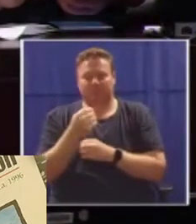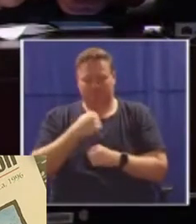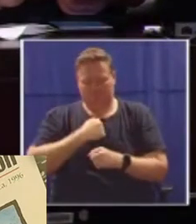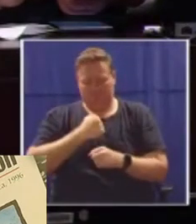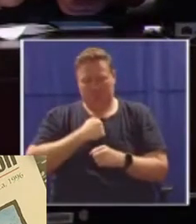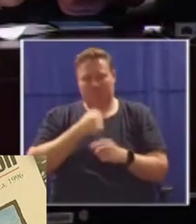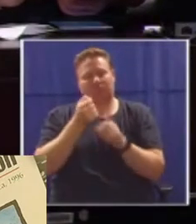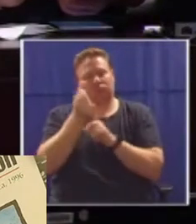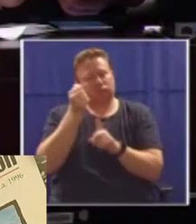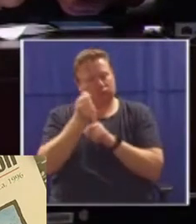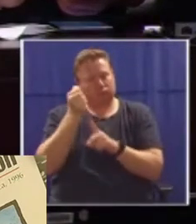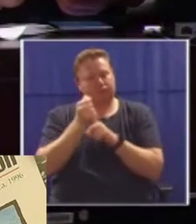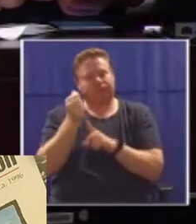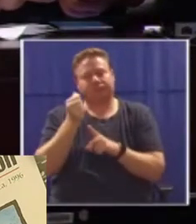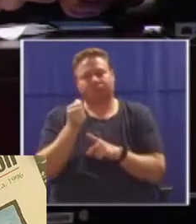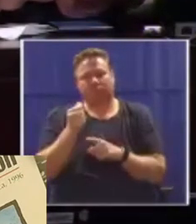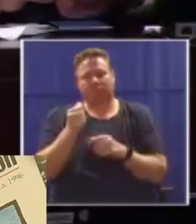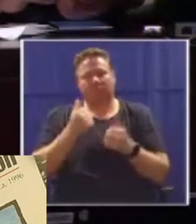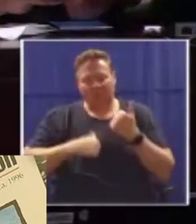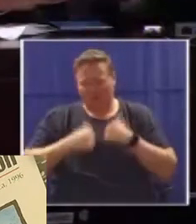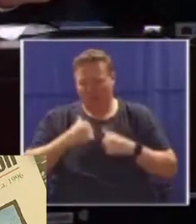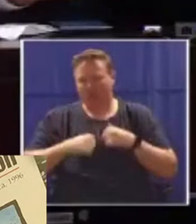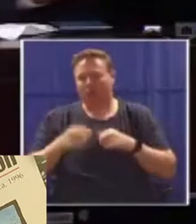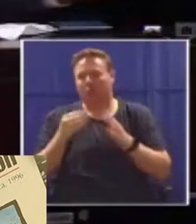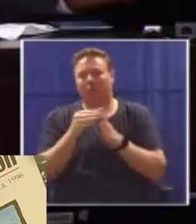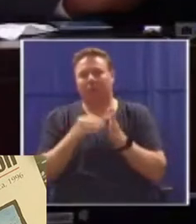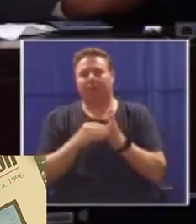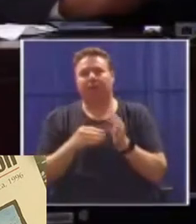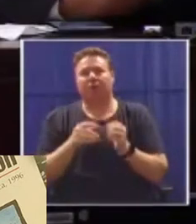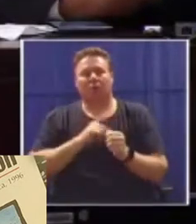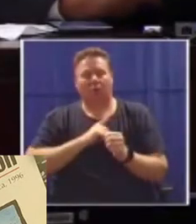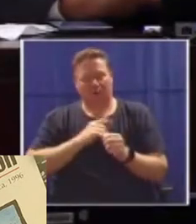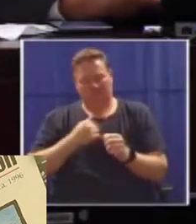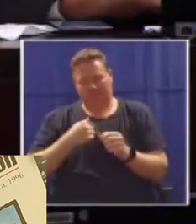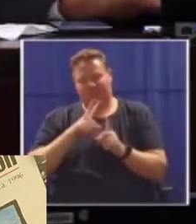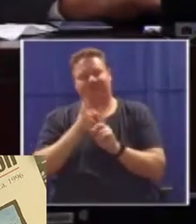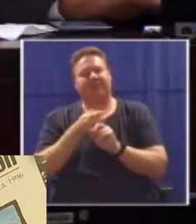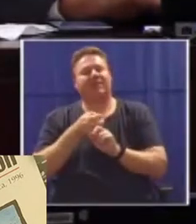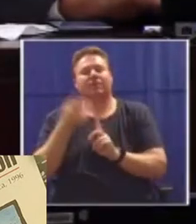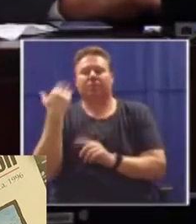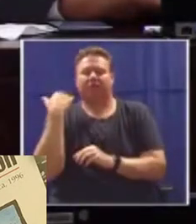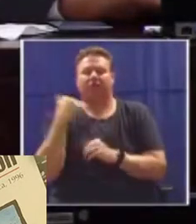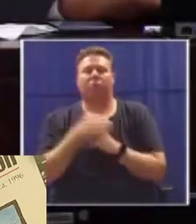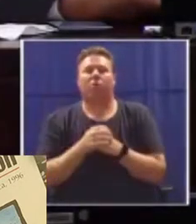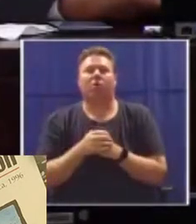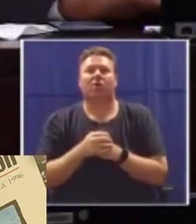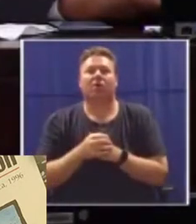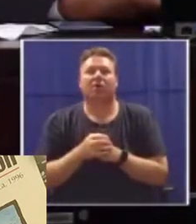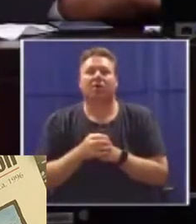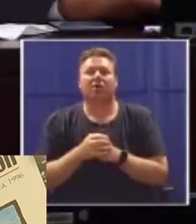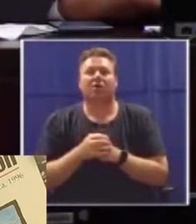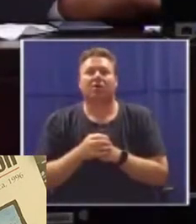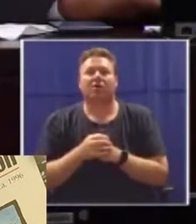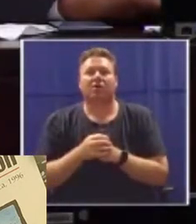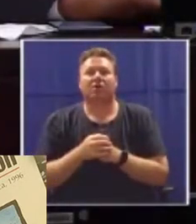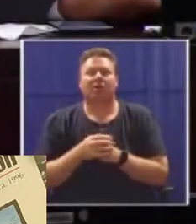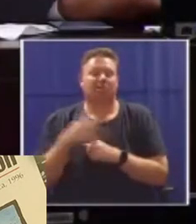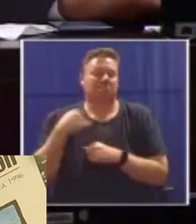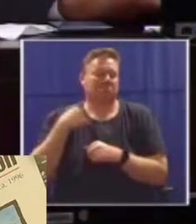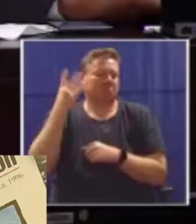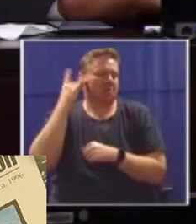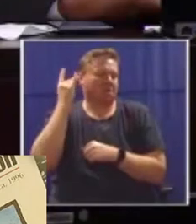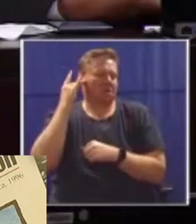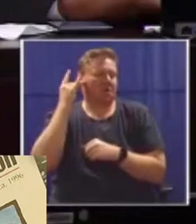advocacy to taking decisive action, because I'm a victim as well. I'm heeding President